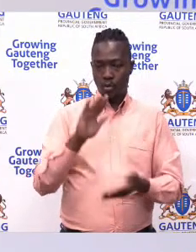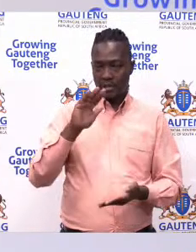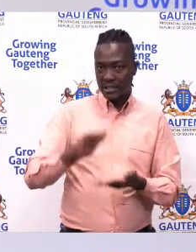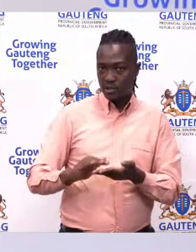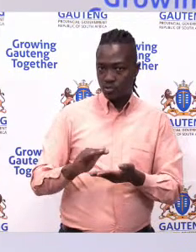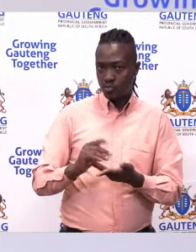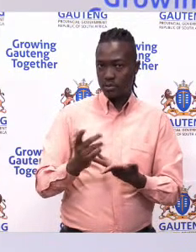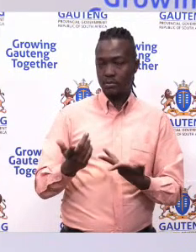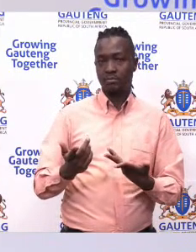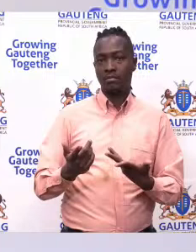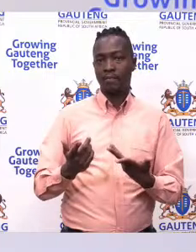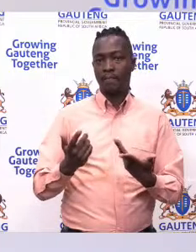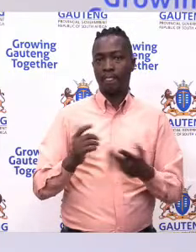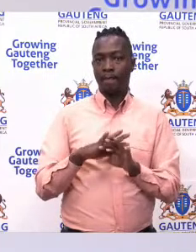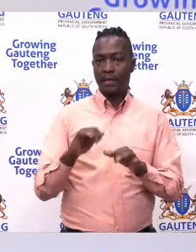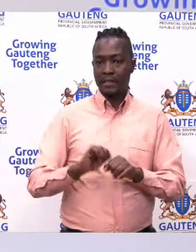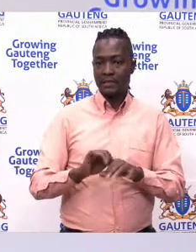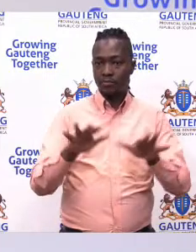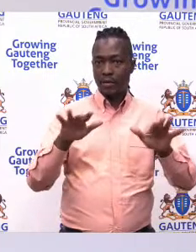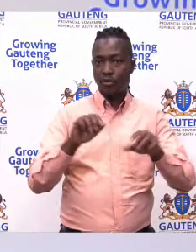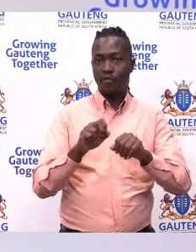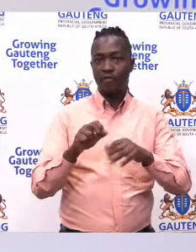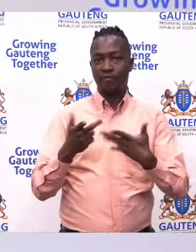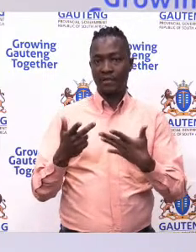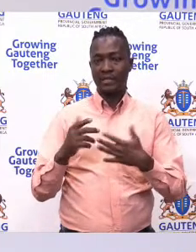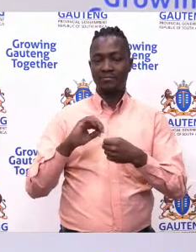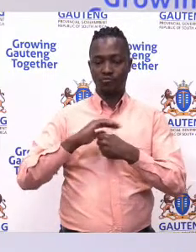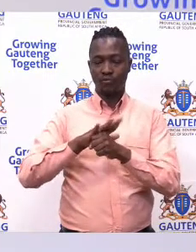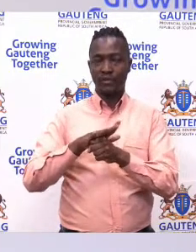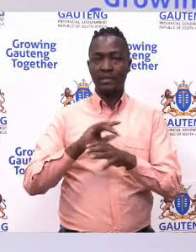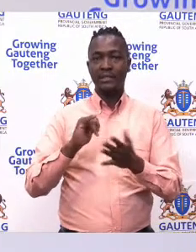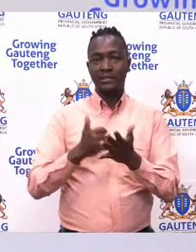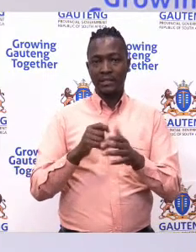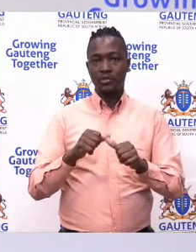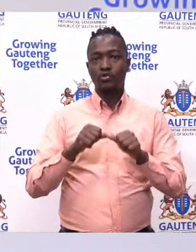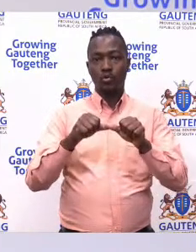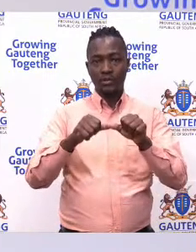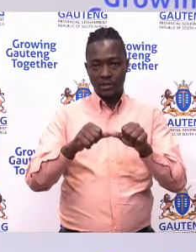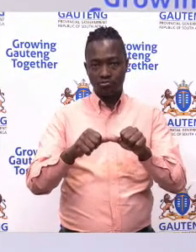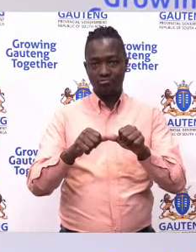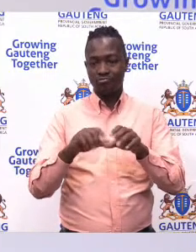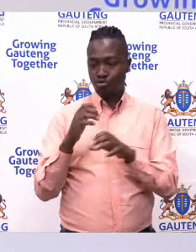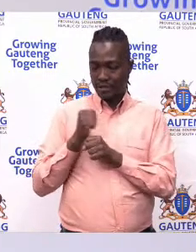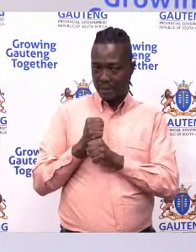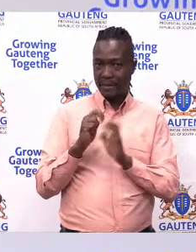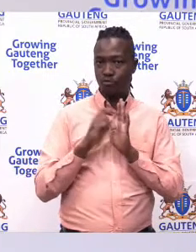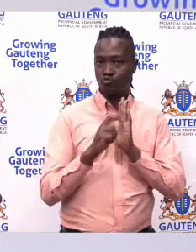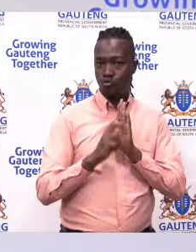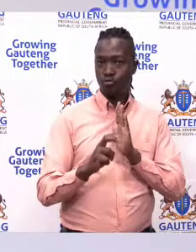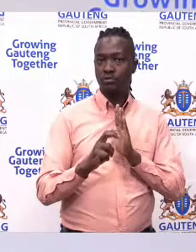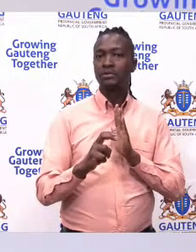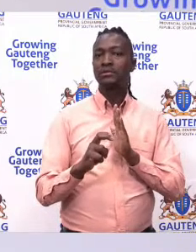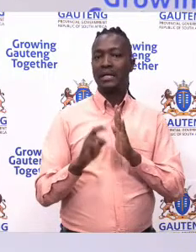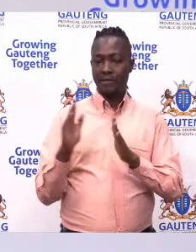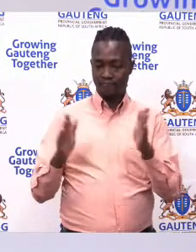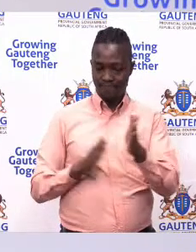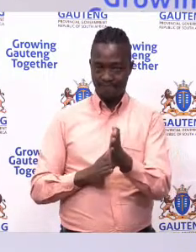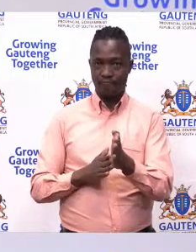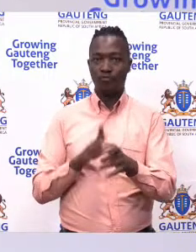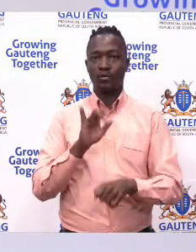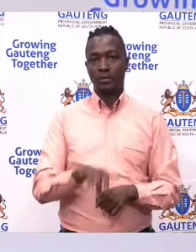rate of the spread of the virus is just to continue to uphold these golden rules and these social